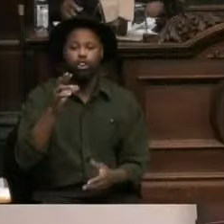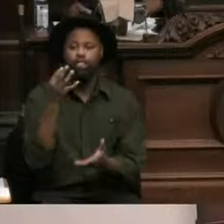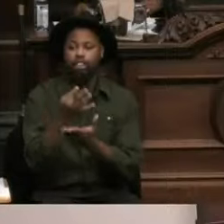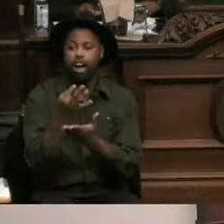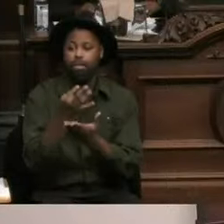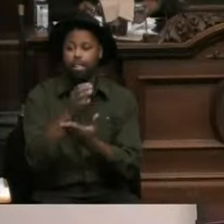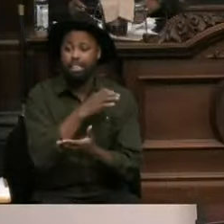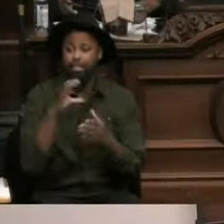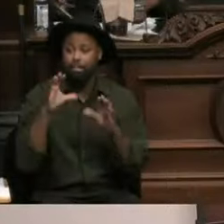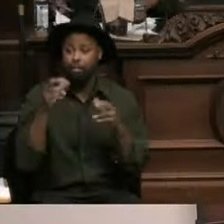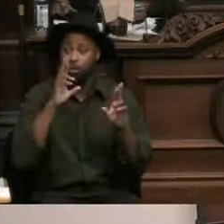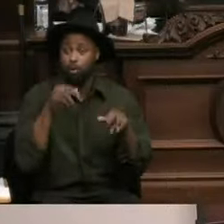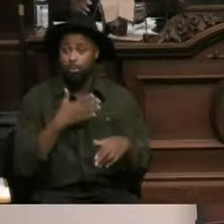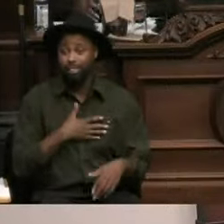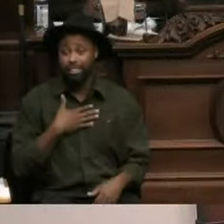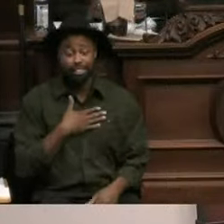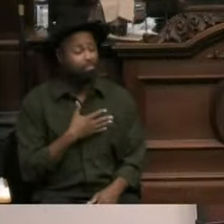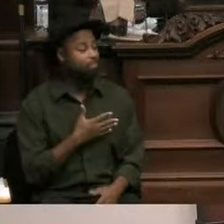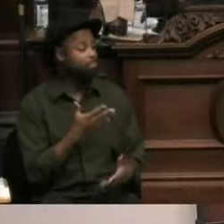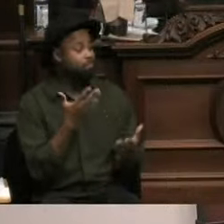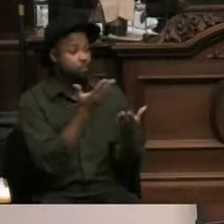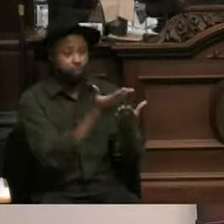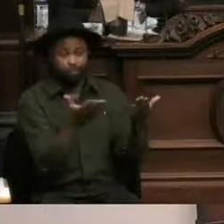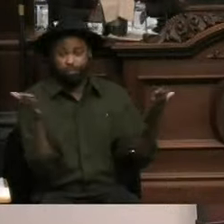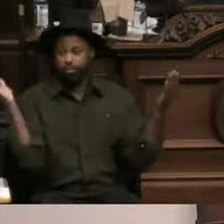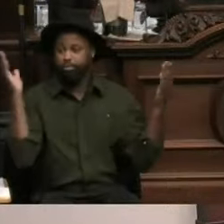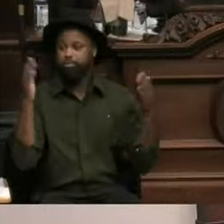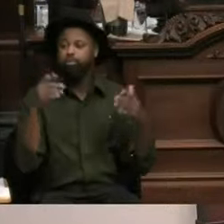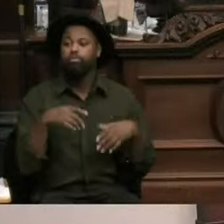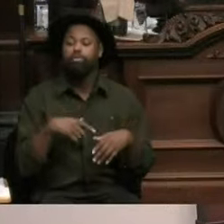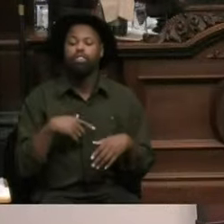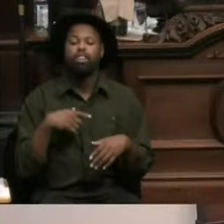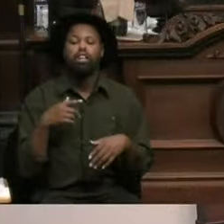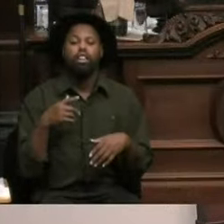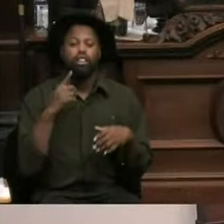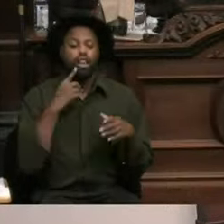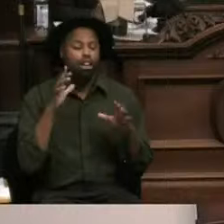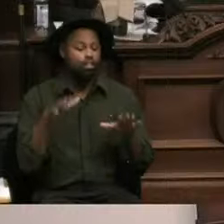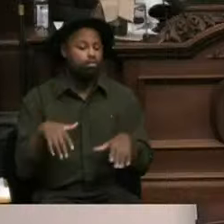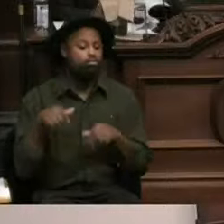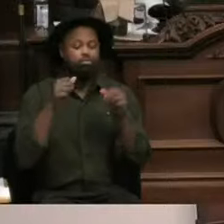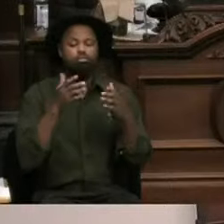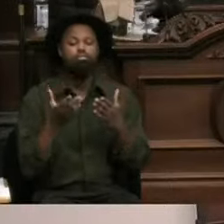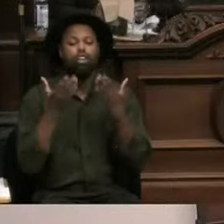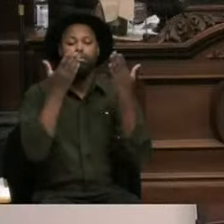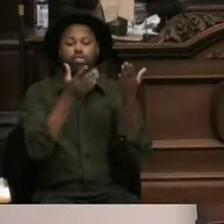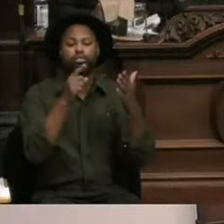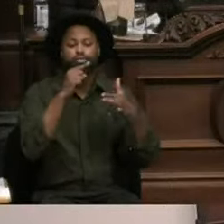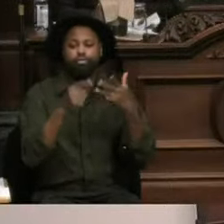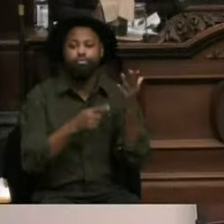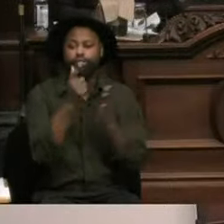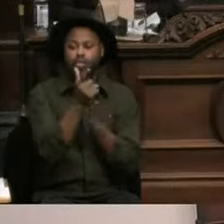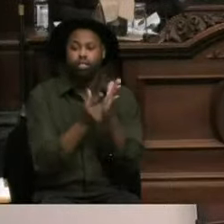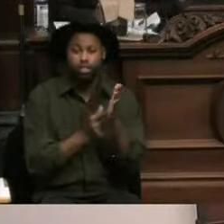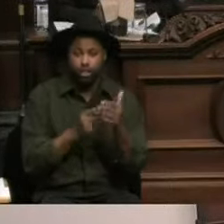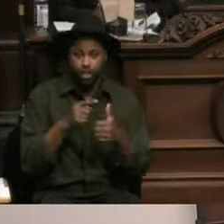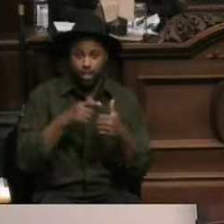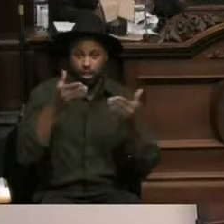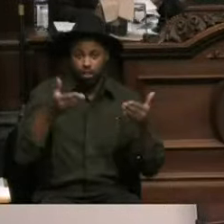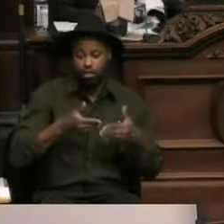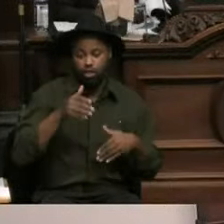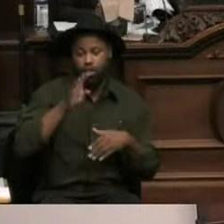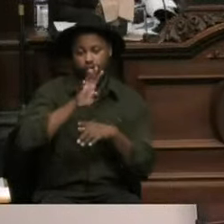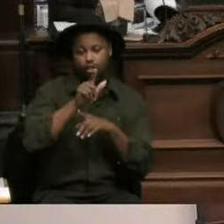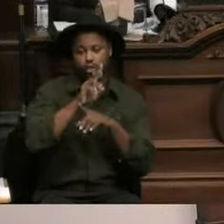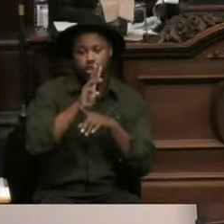please. To the Council, the Finance Committee recommends for adoption the following entitled legislation. Introductory number